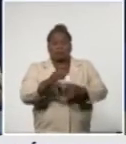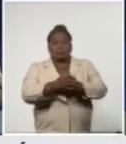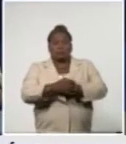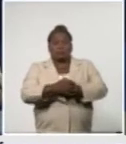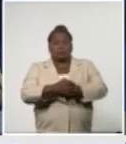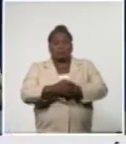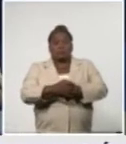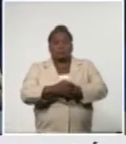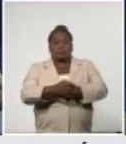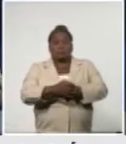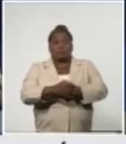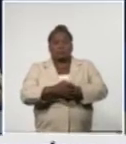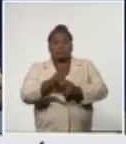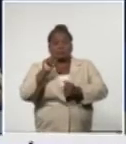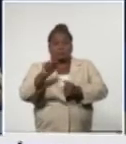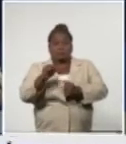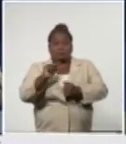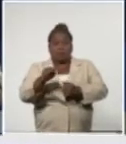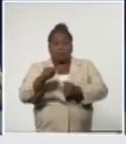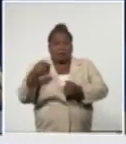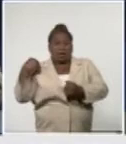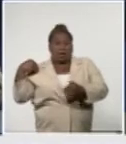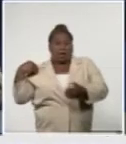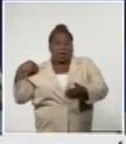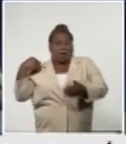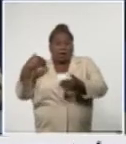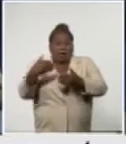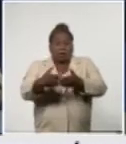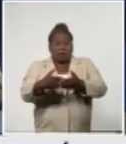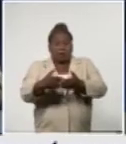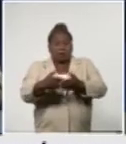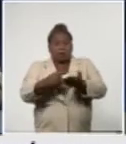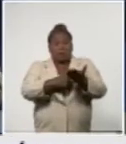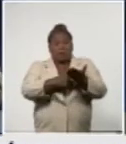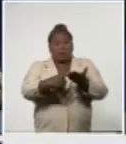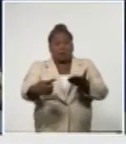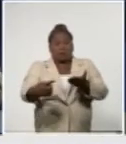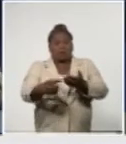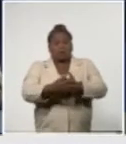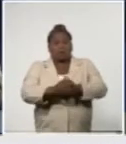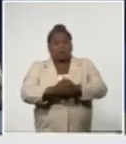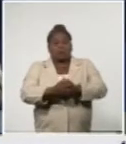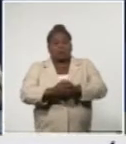5.17%. The region of the Americas, as I said,